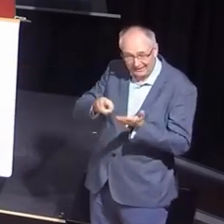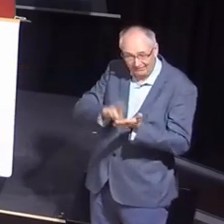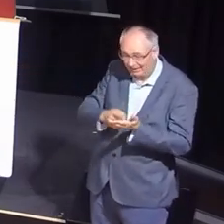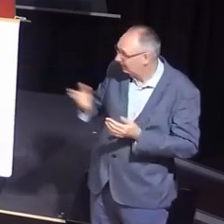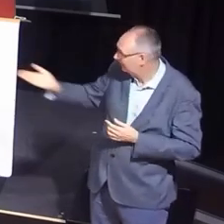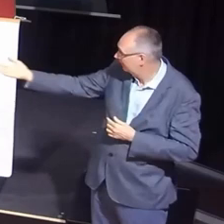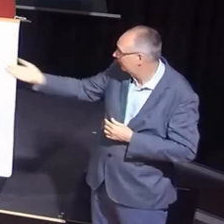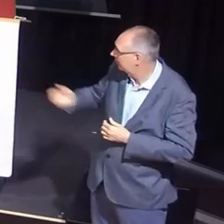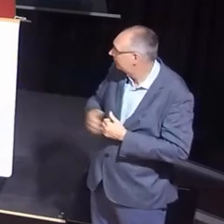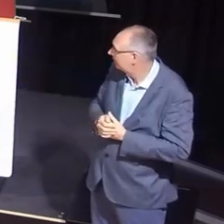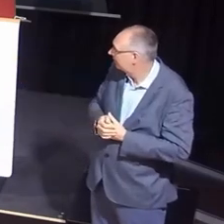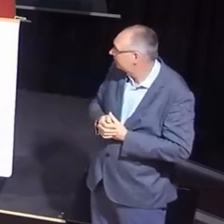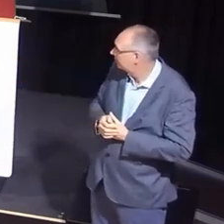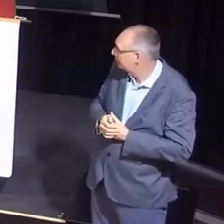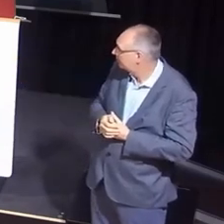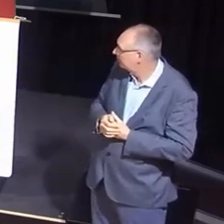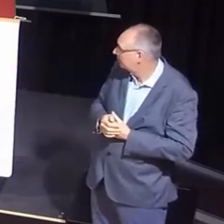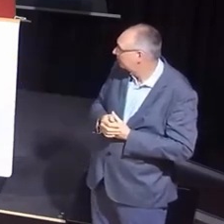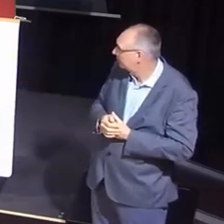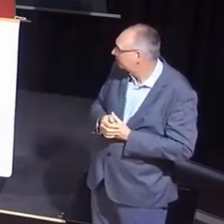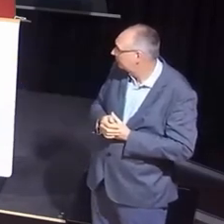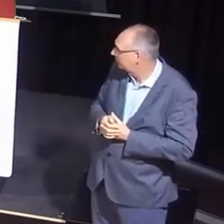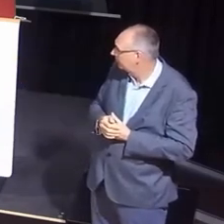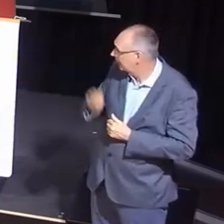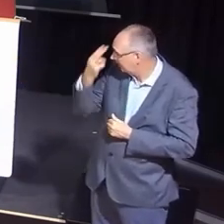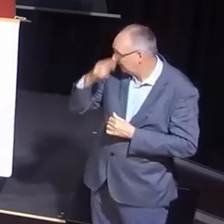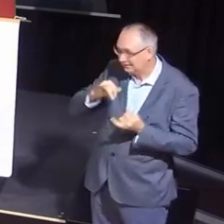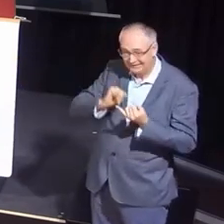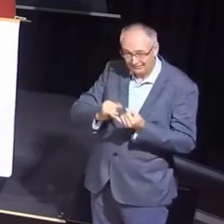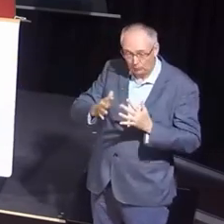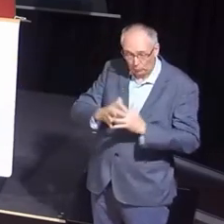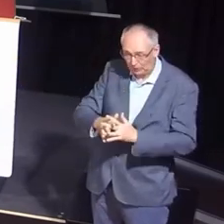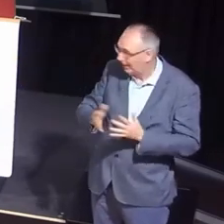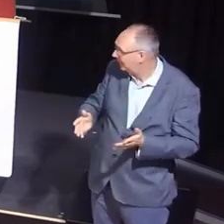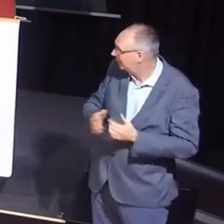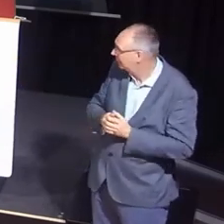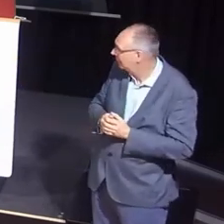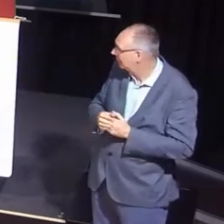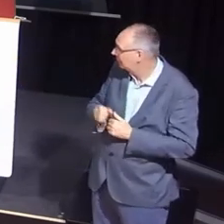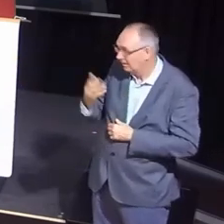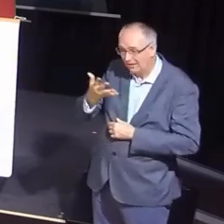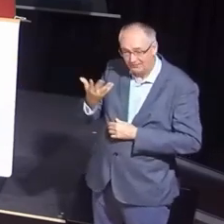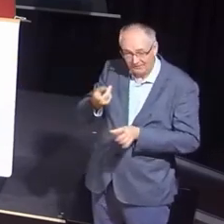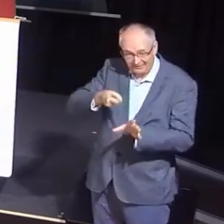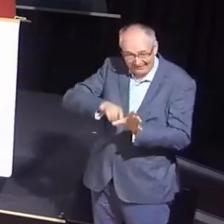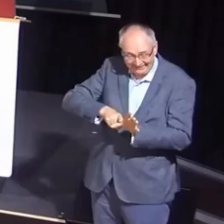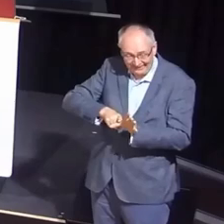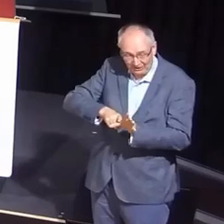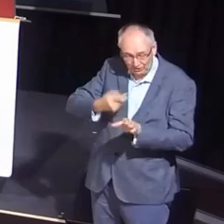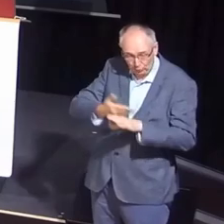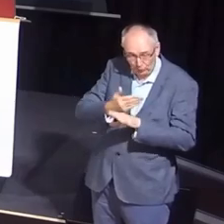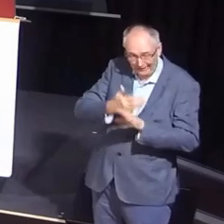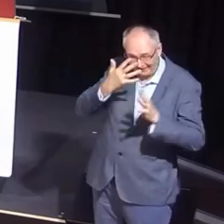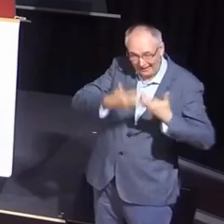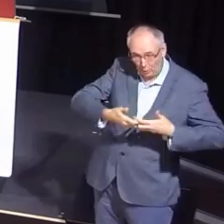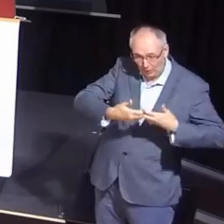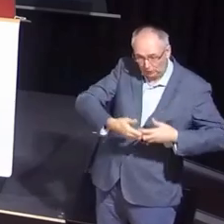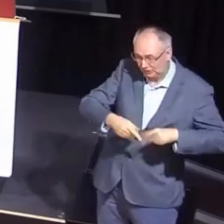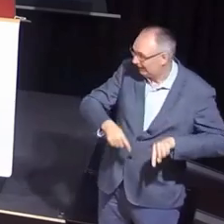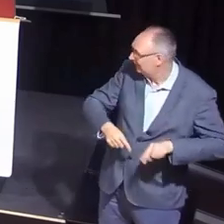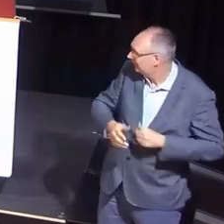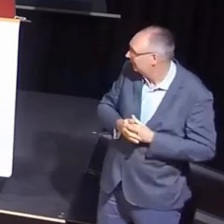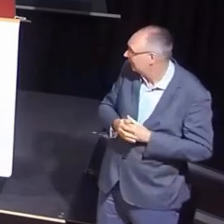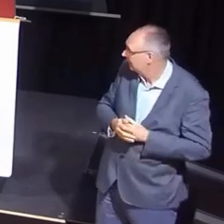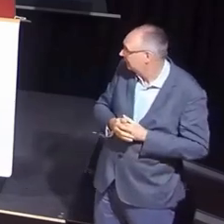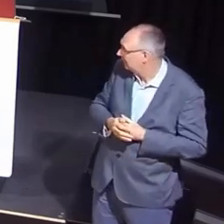down the line from there. Cool. So my name's Steven Woodgate. I've had 15 years working in technology. So everything